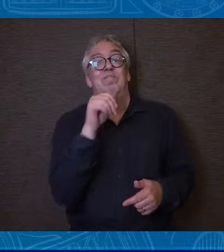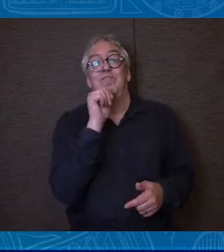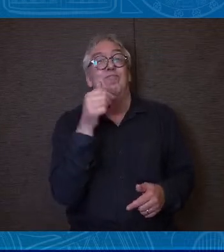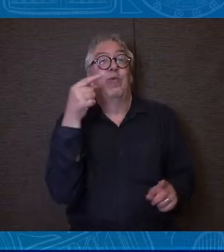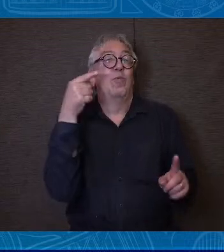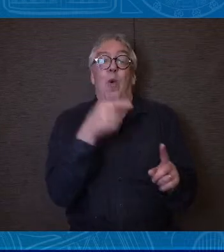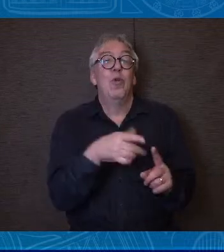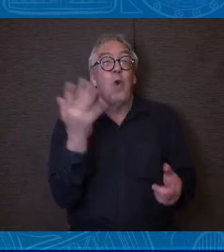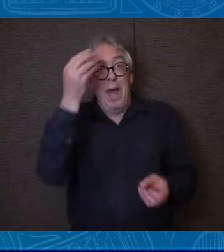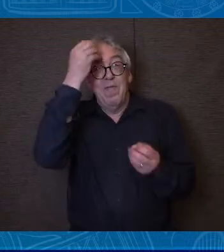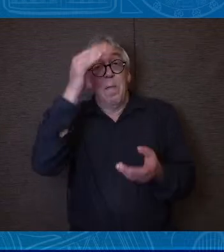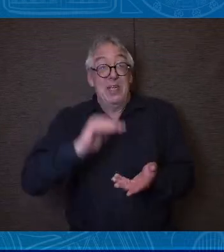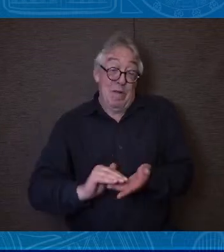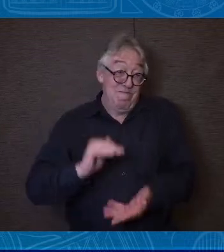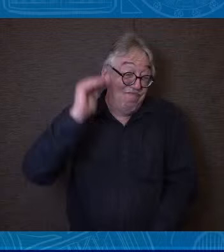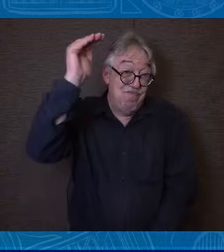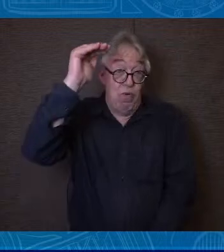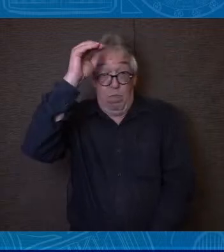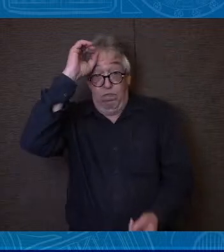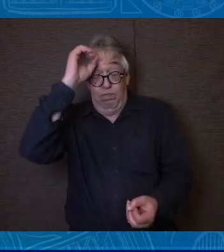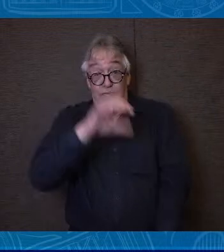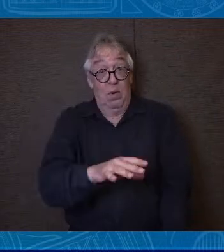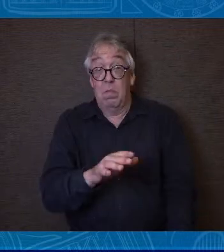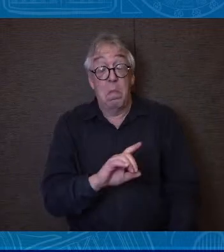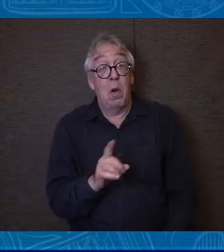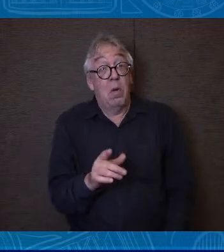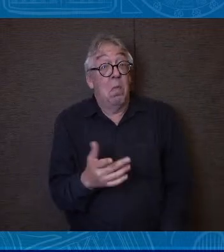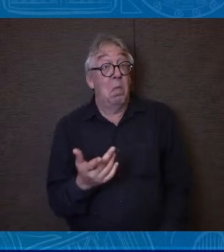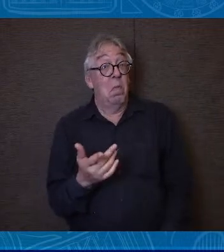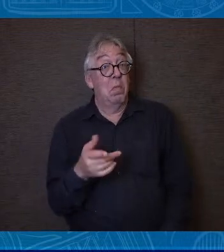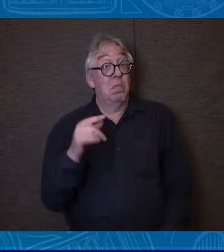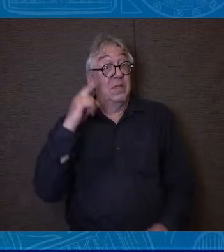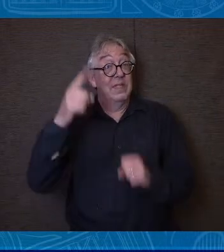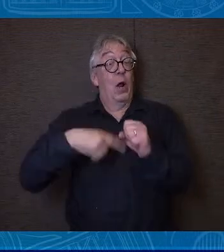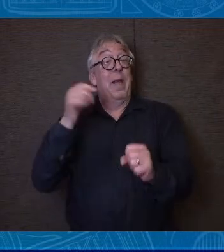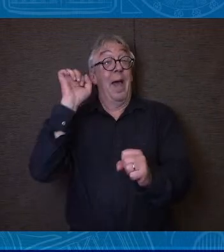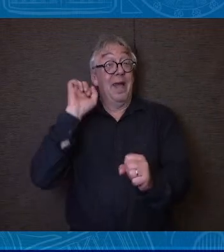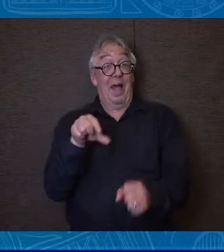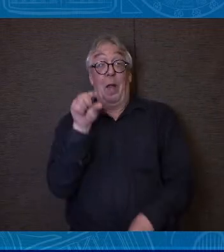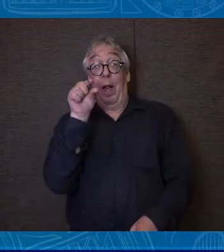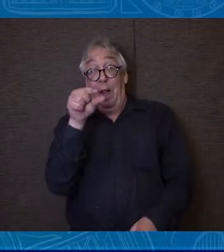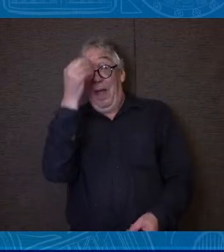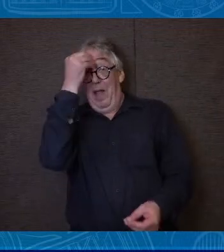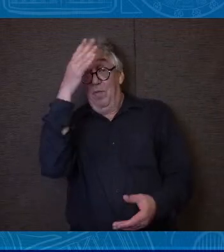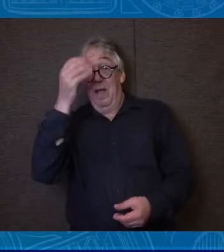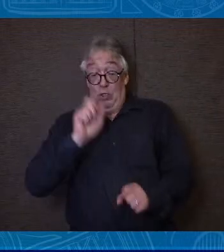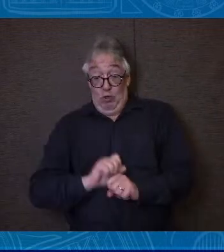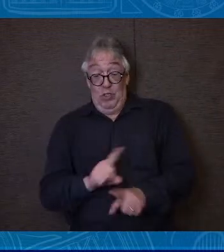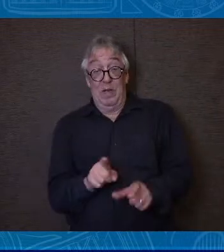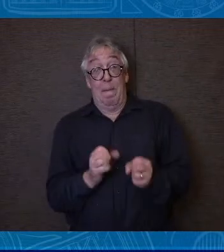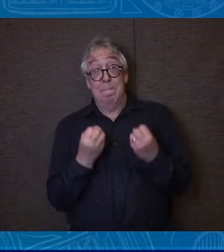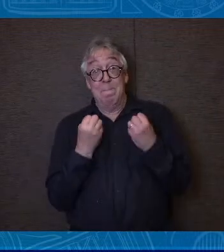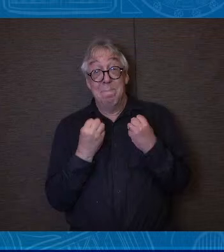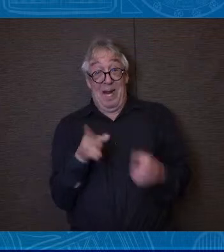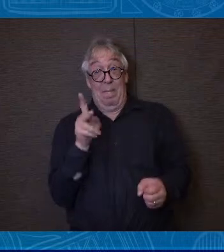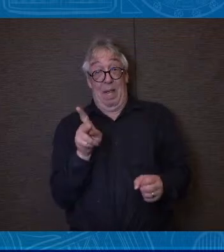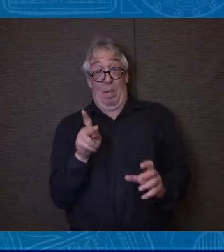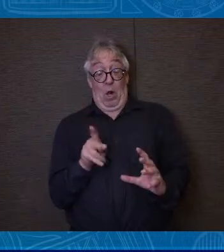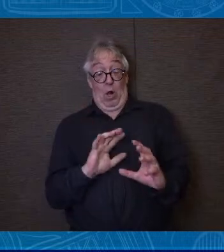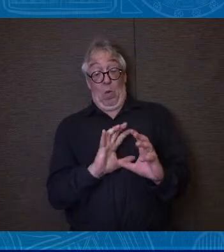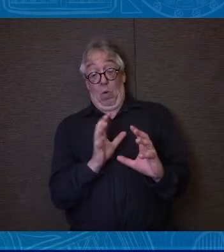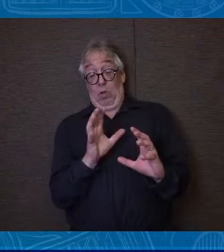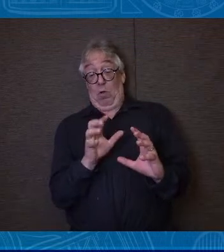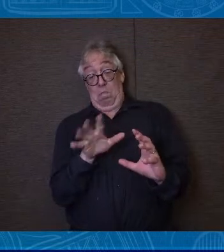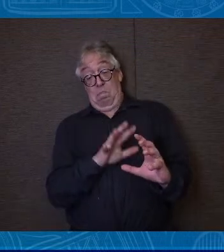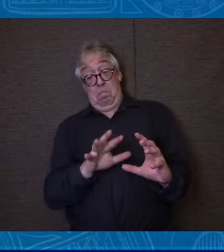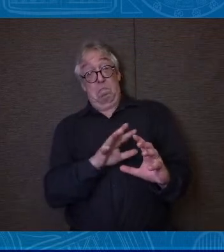but it's enough to send a lot of information to people. So we are working in this solution,